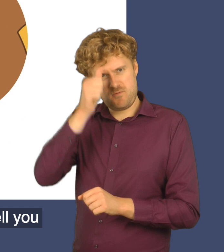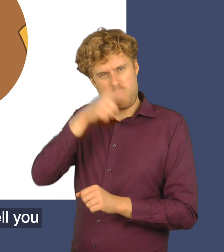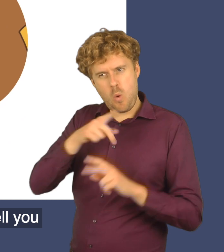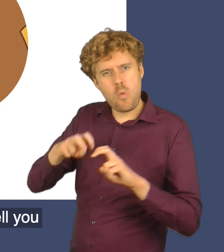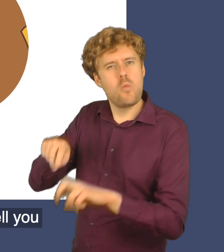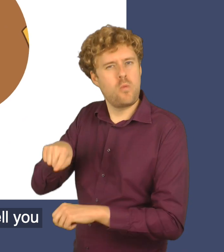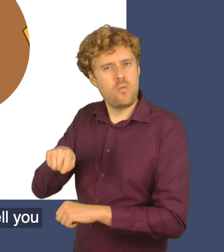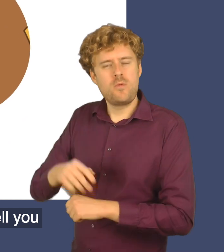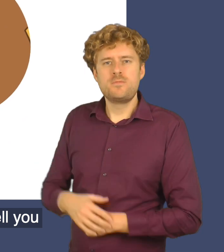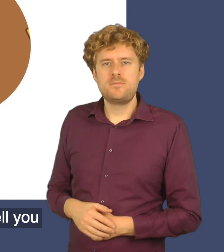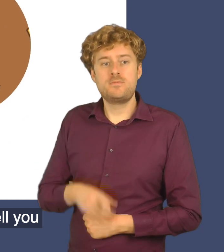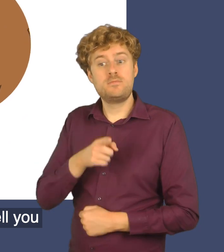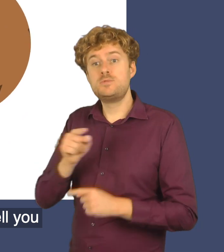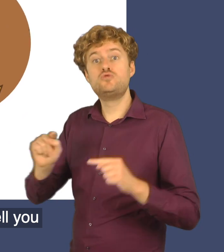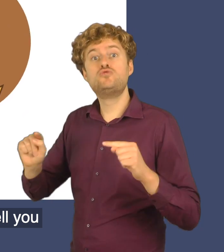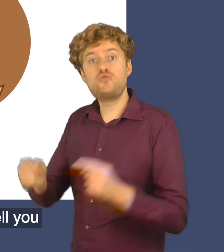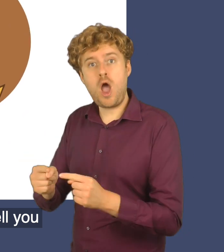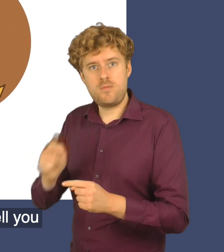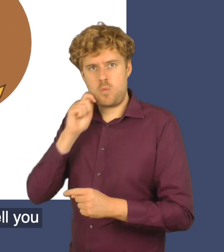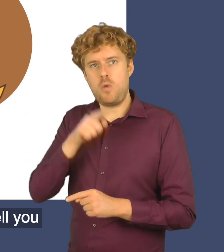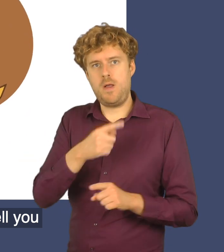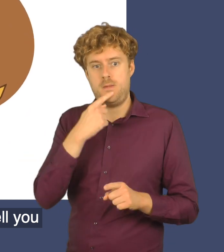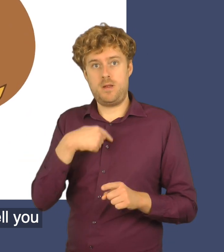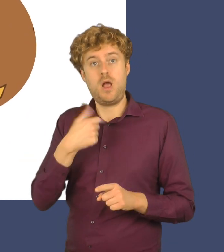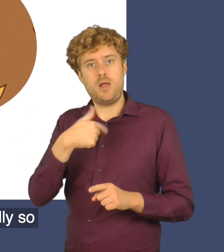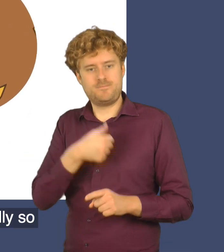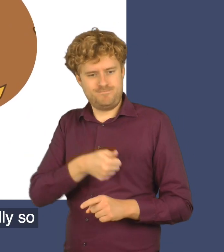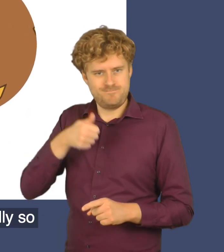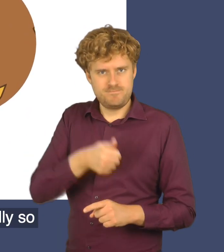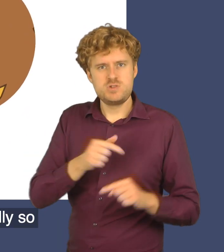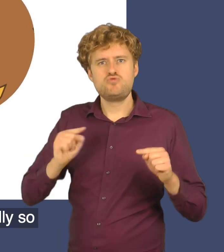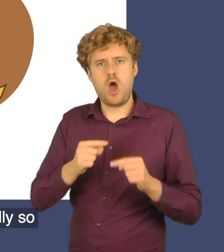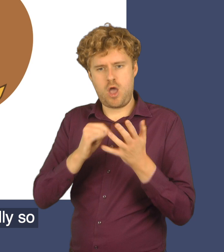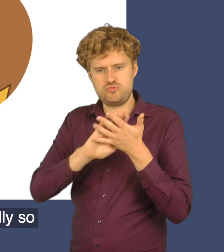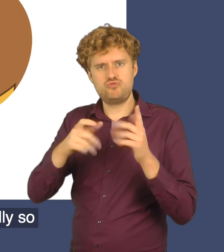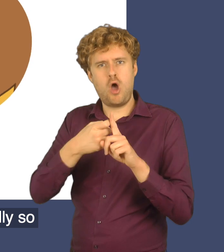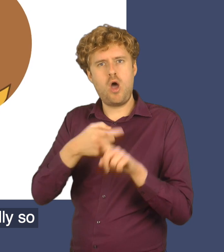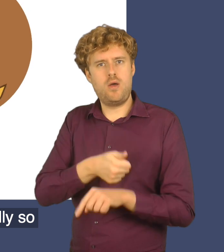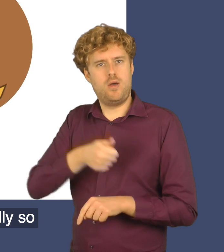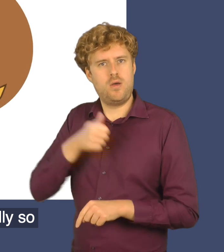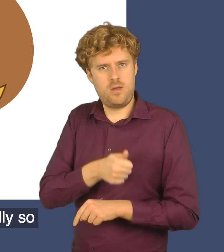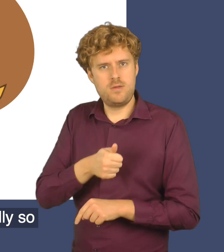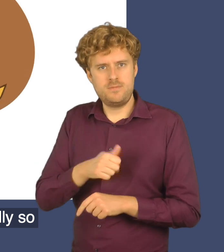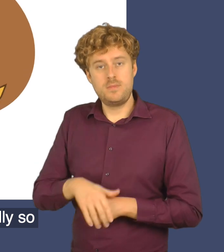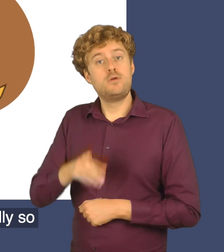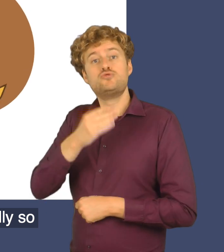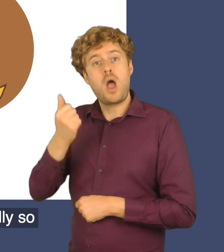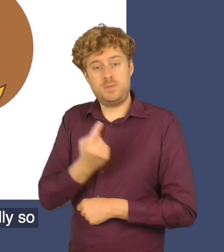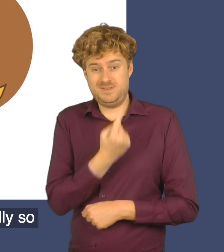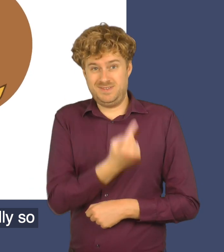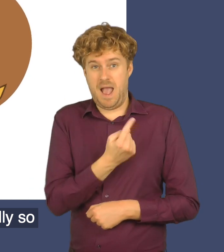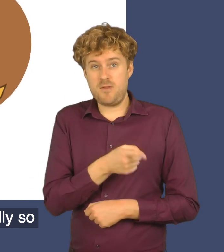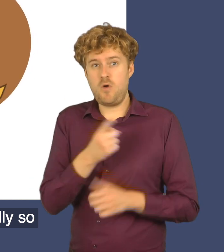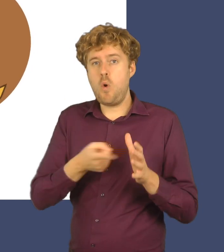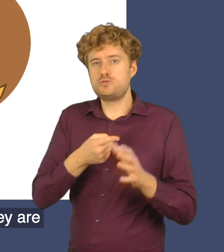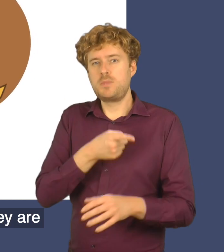is needed, the defibrillator will tell you to press the shock button. Some machines will deliver the shock automatically, so you don't have to